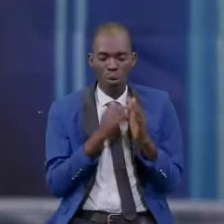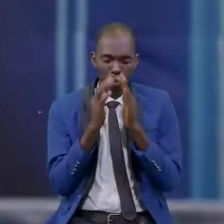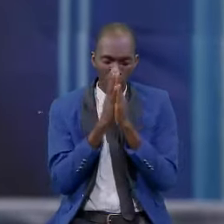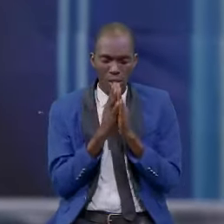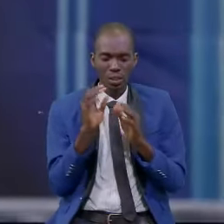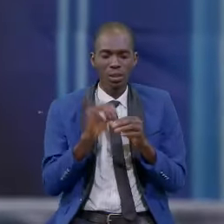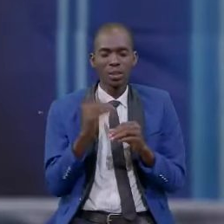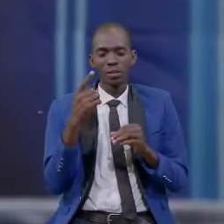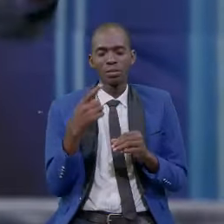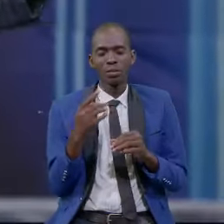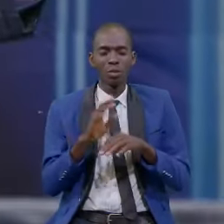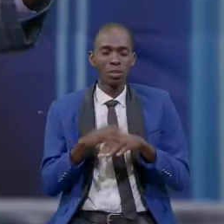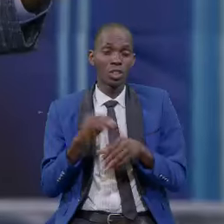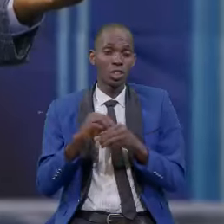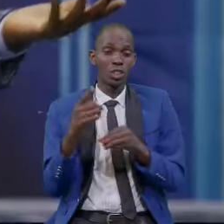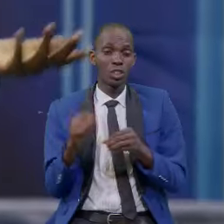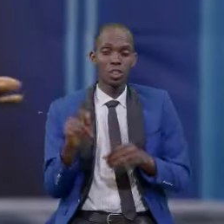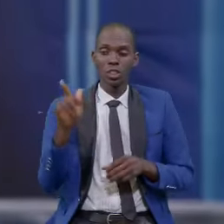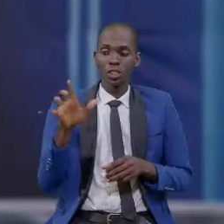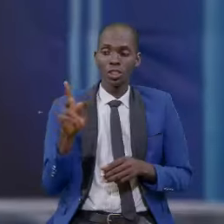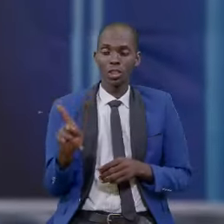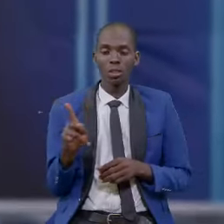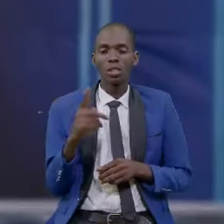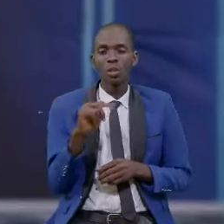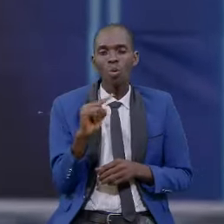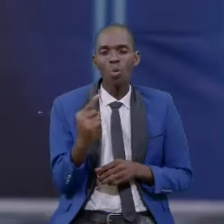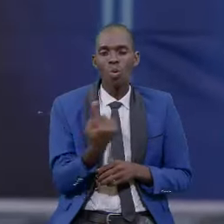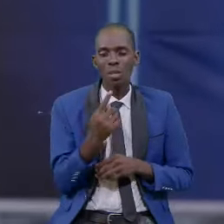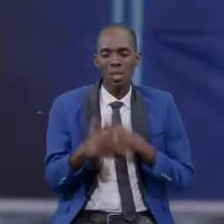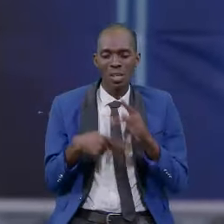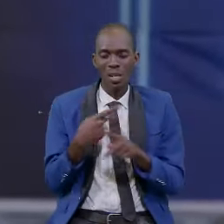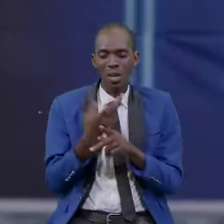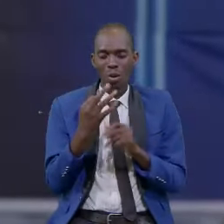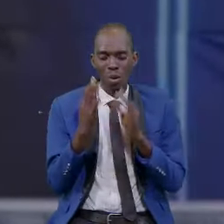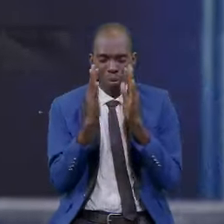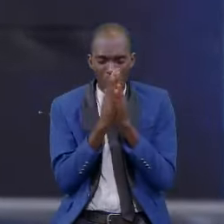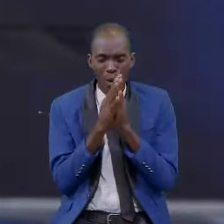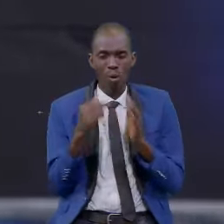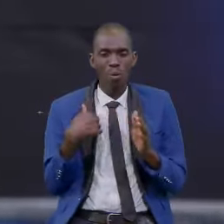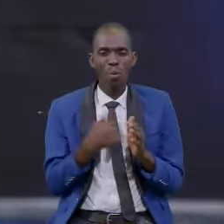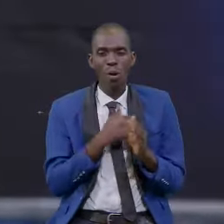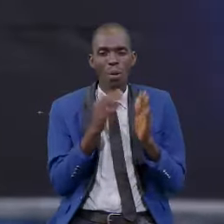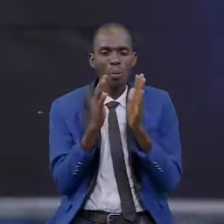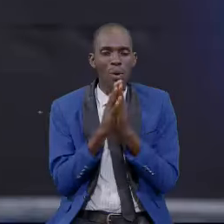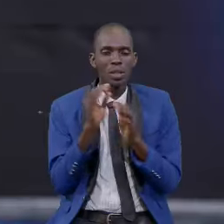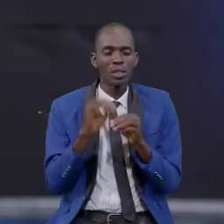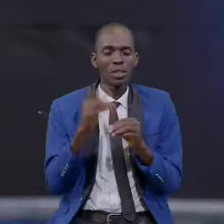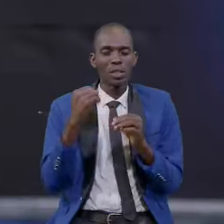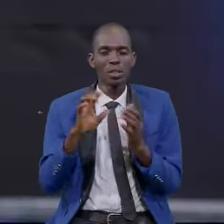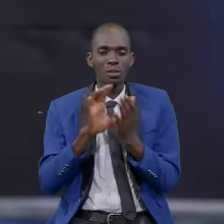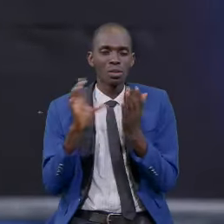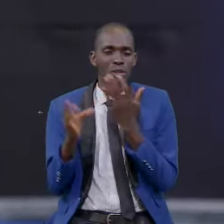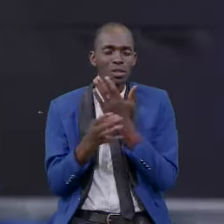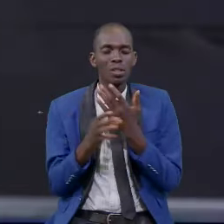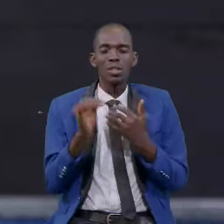of unbelief. The only kind of prayer we pray in the crusade is the prayer of faith. We